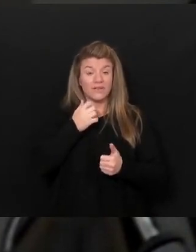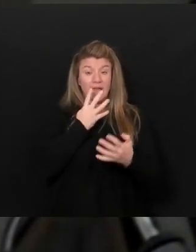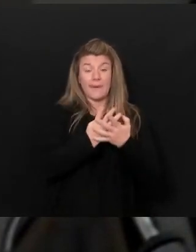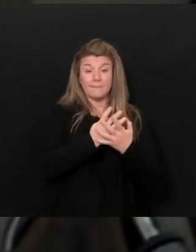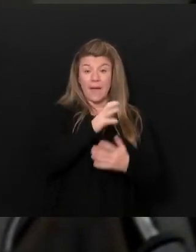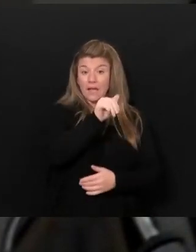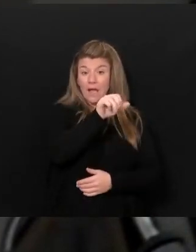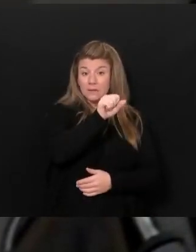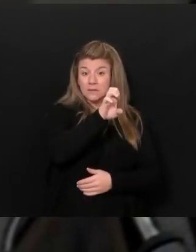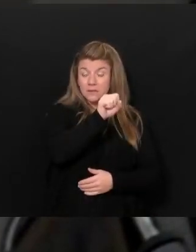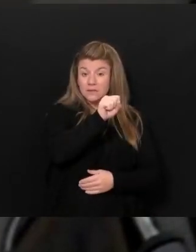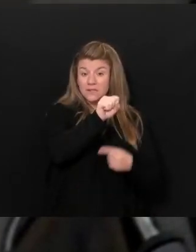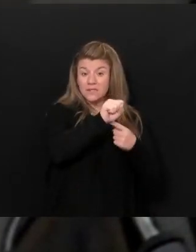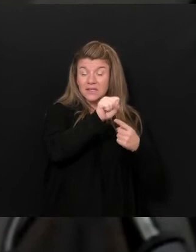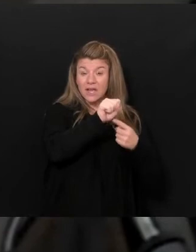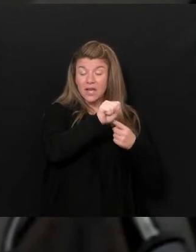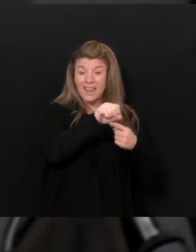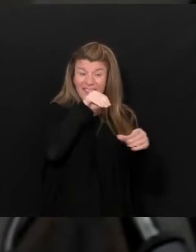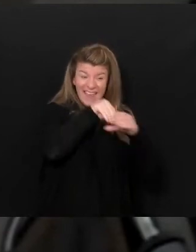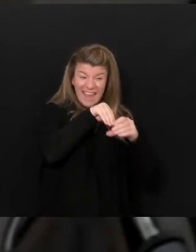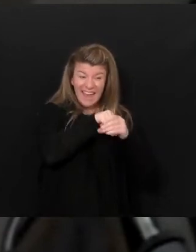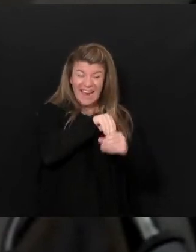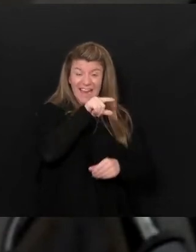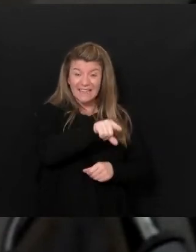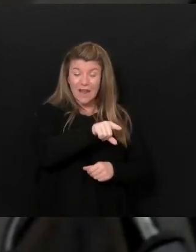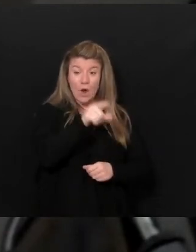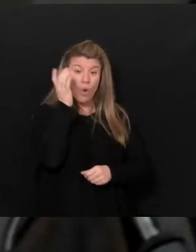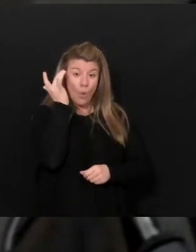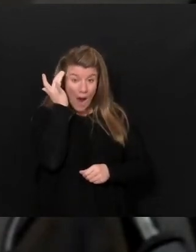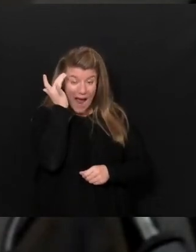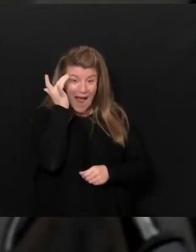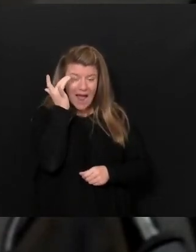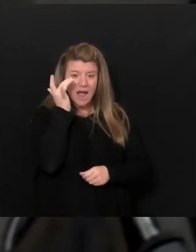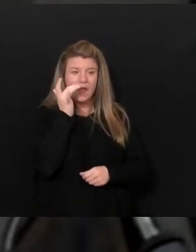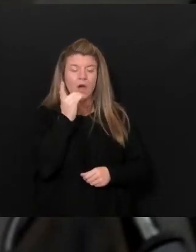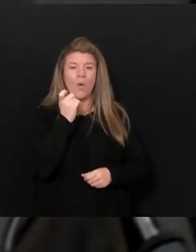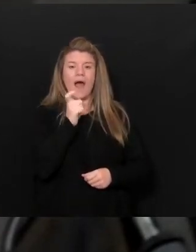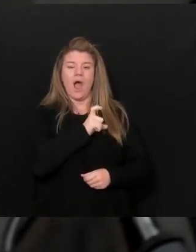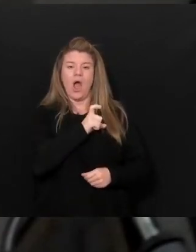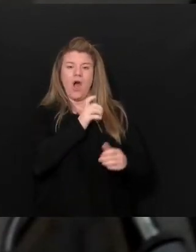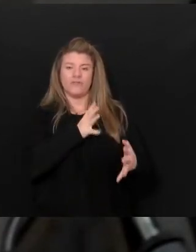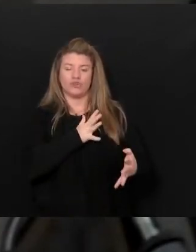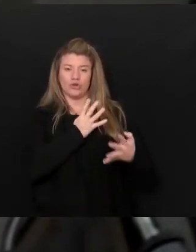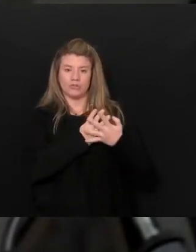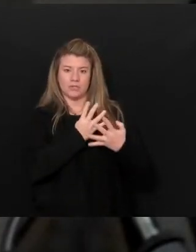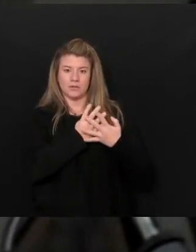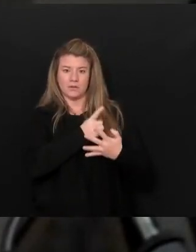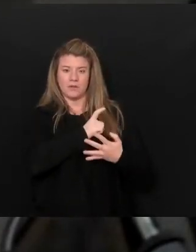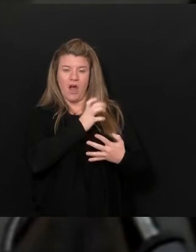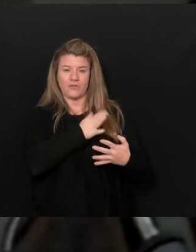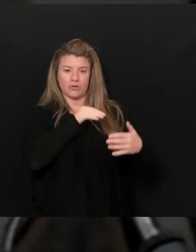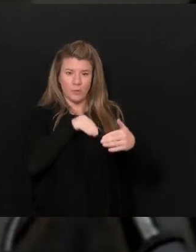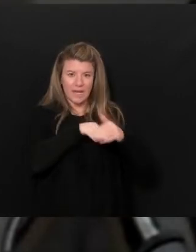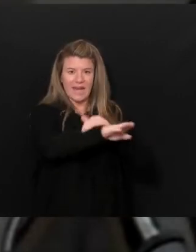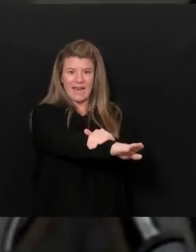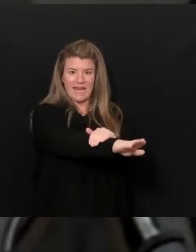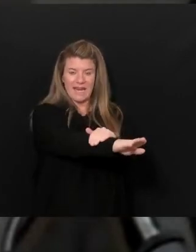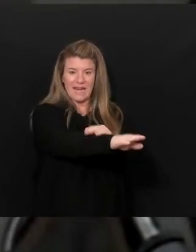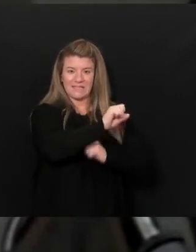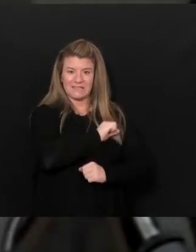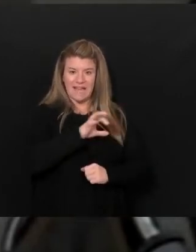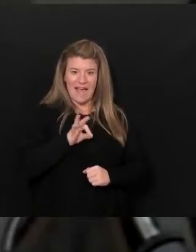most of the cases in correctional facilities ultimately have been because of correctional officers bringing it in and infecting